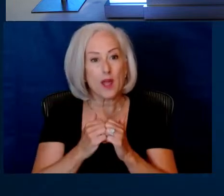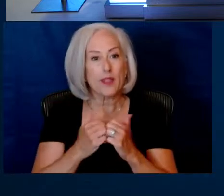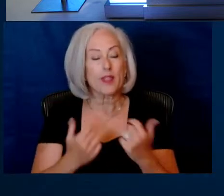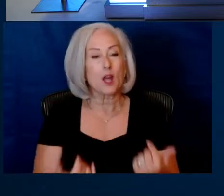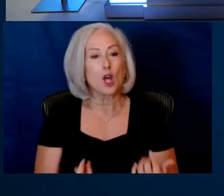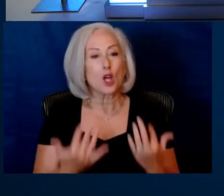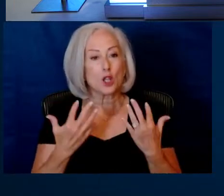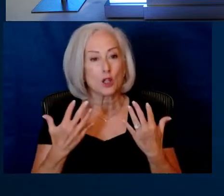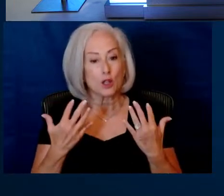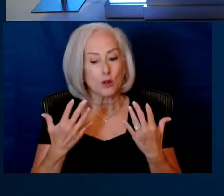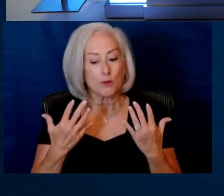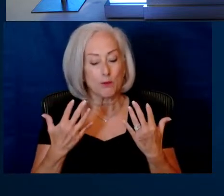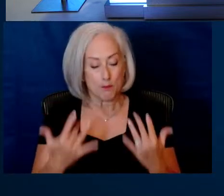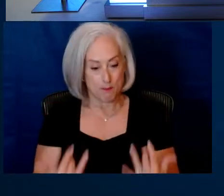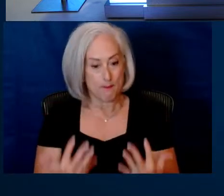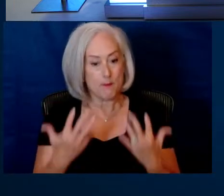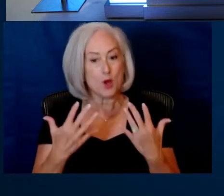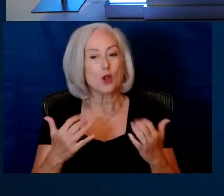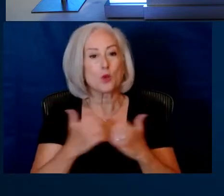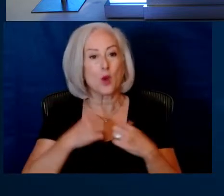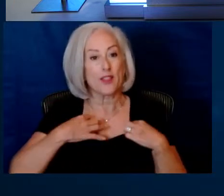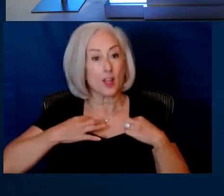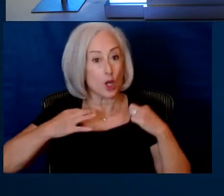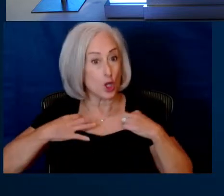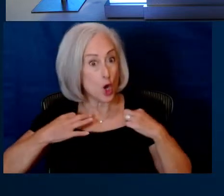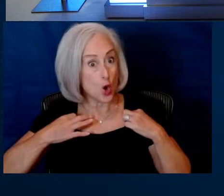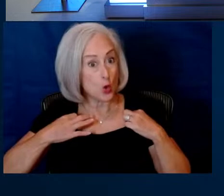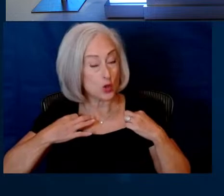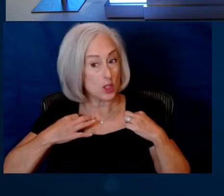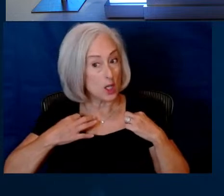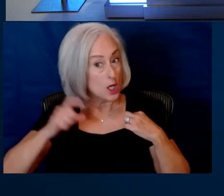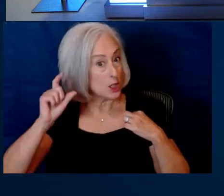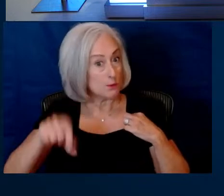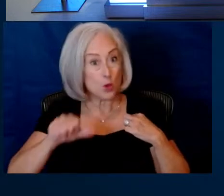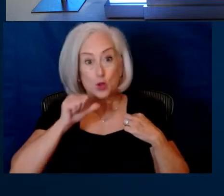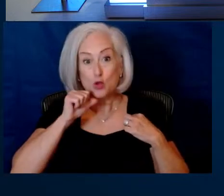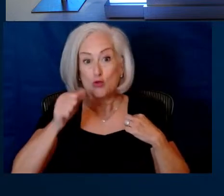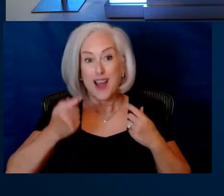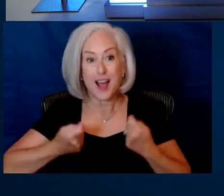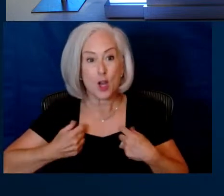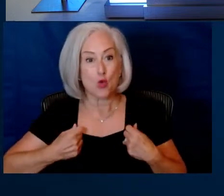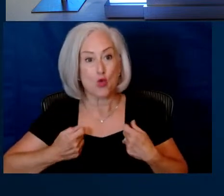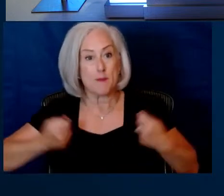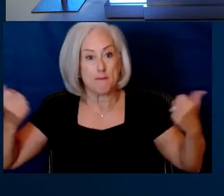clothes off. Can our guests just speak to that? Is that a recommendation, and why?